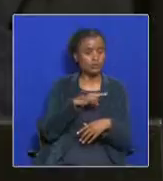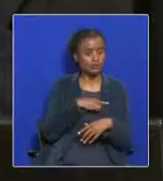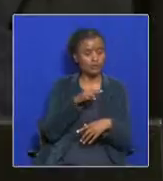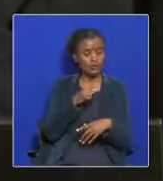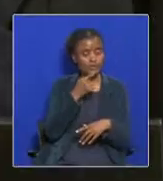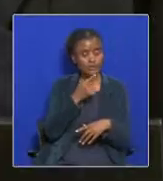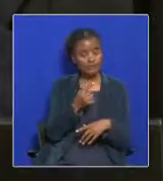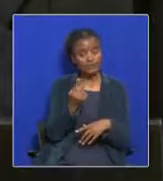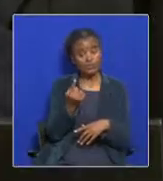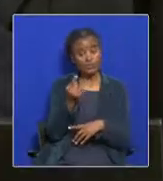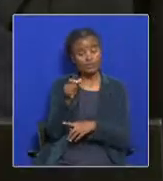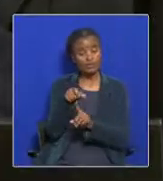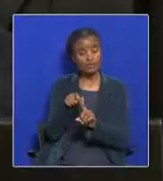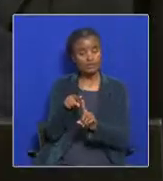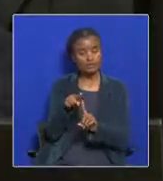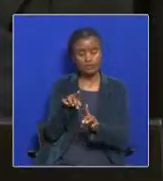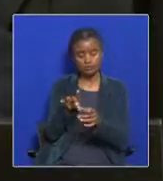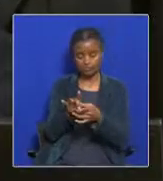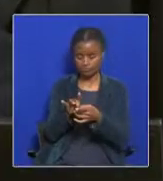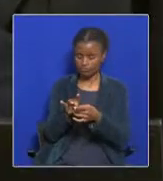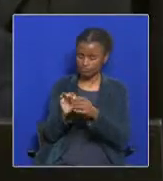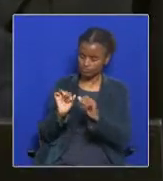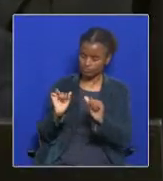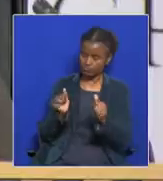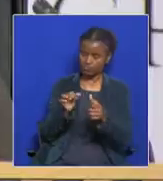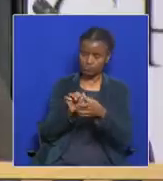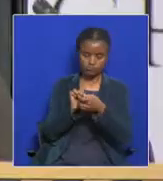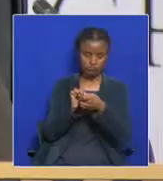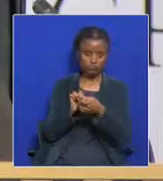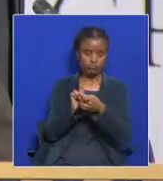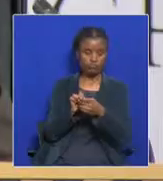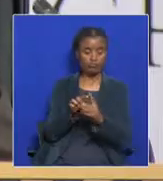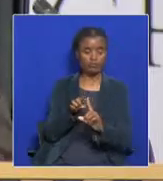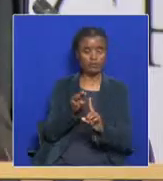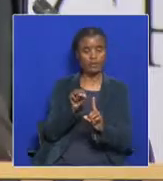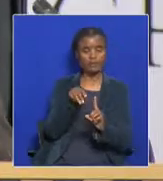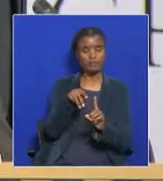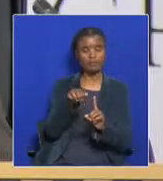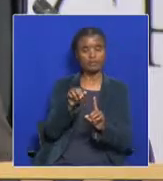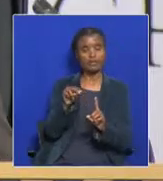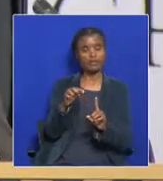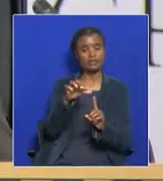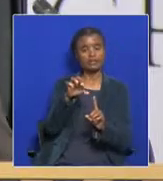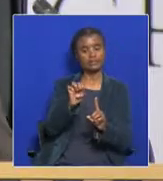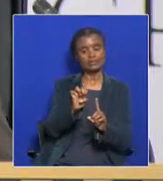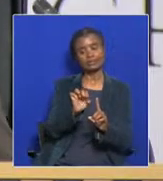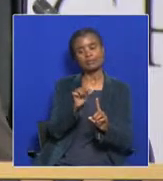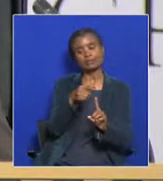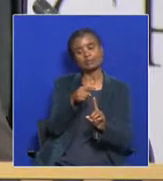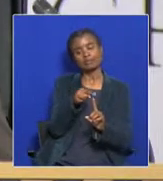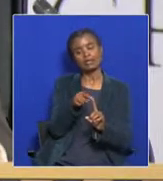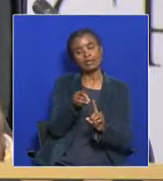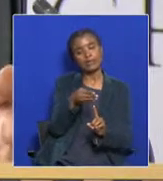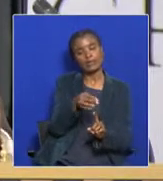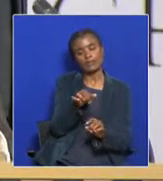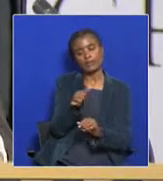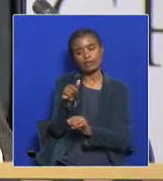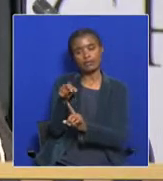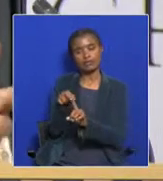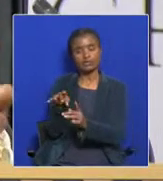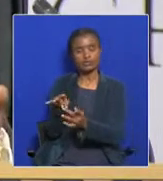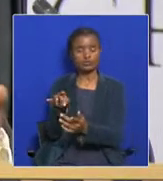Mpangase, so I had to pick somebody else. And that's not what you're saying. Yes. Commissioner, the role of any